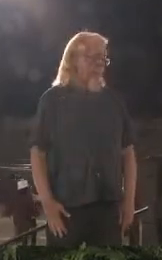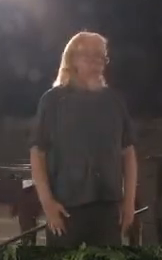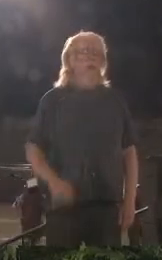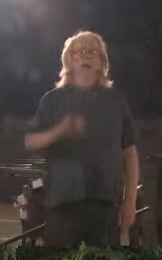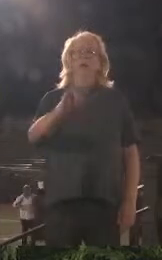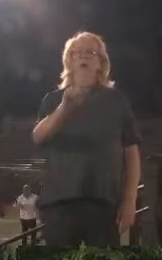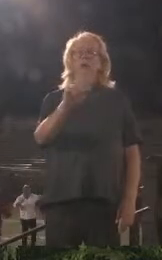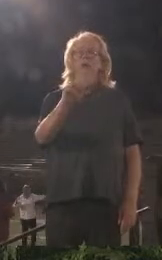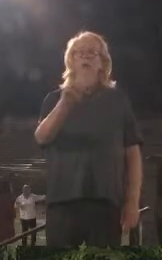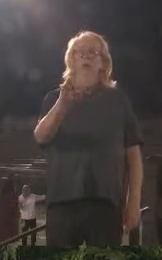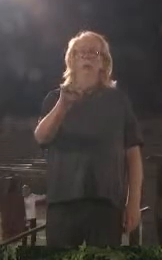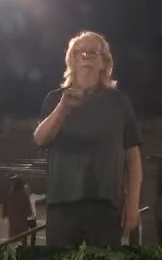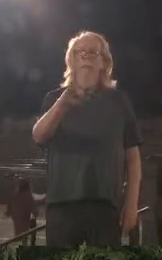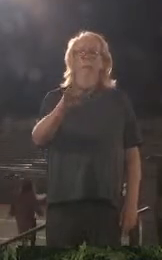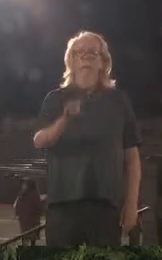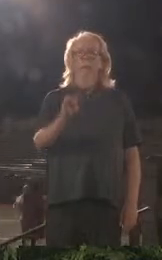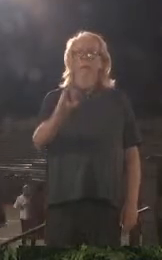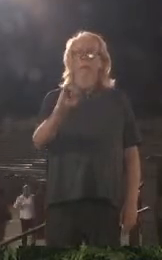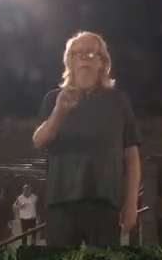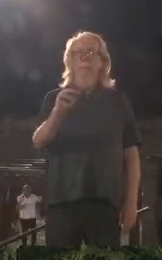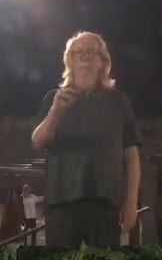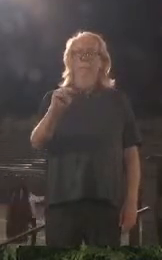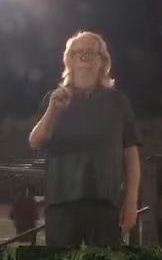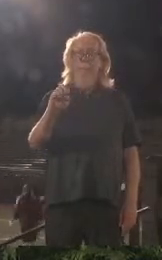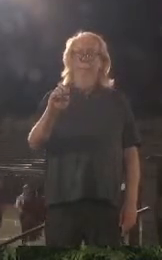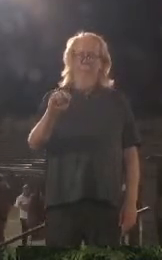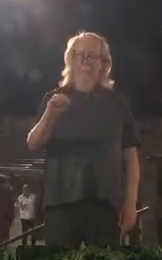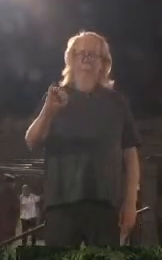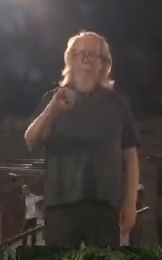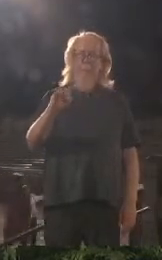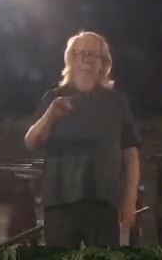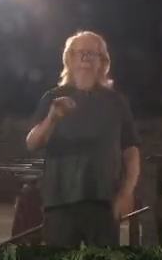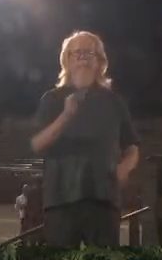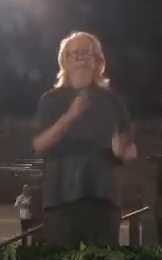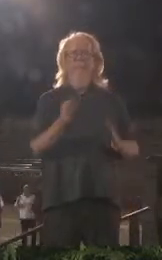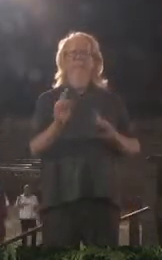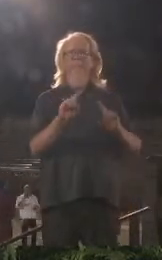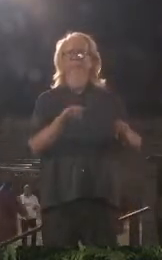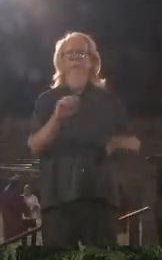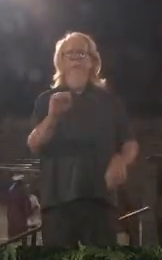James Epi Jimenez will be attending San Antonio College.